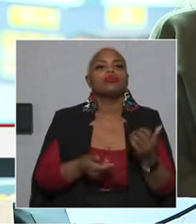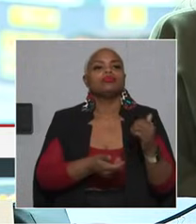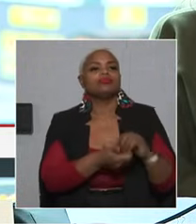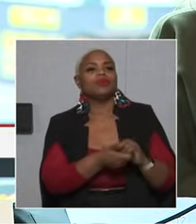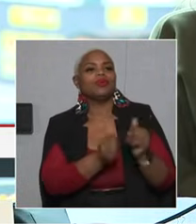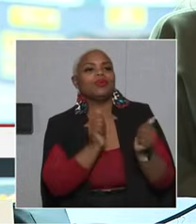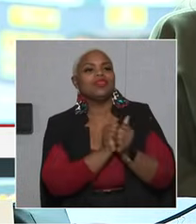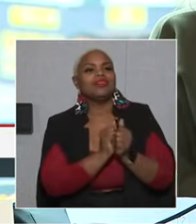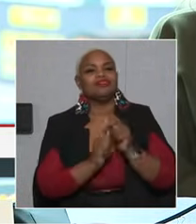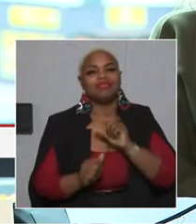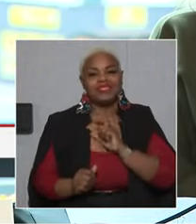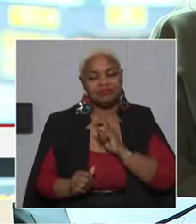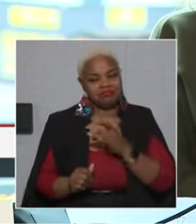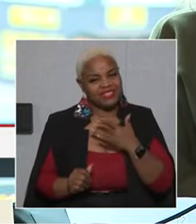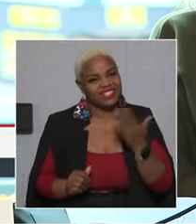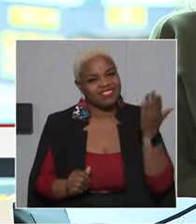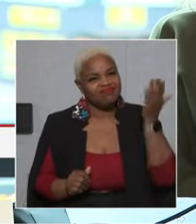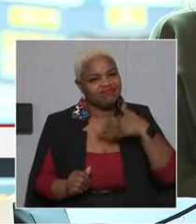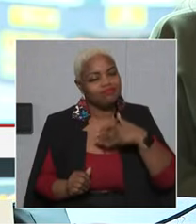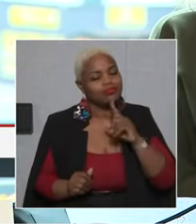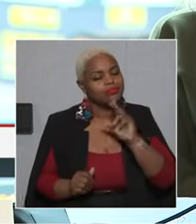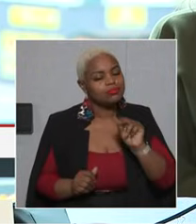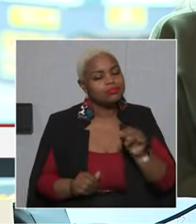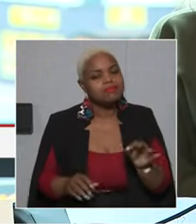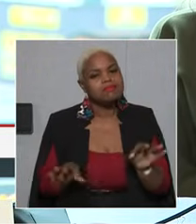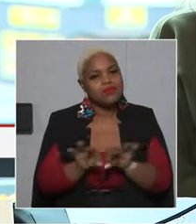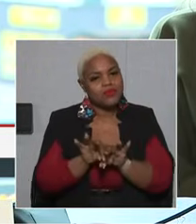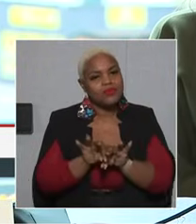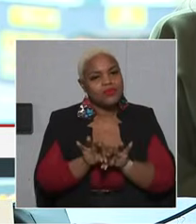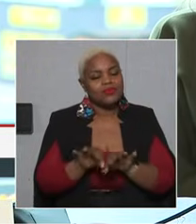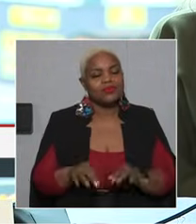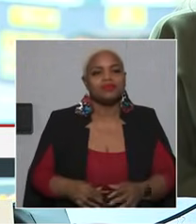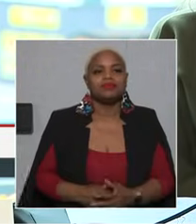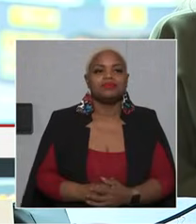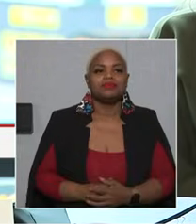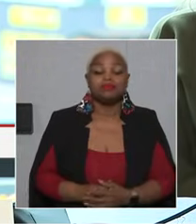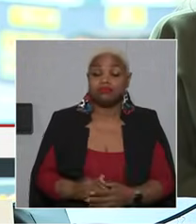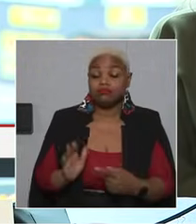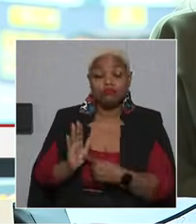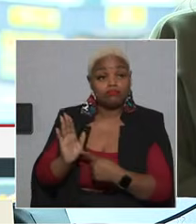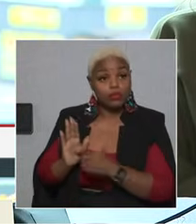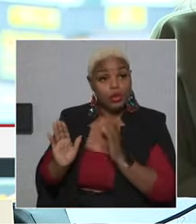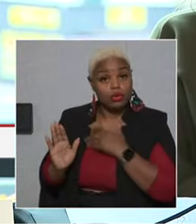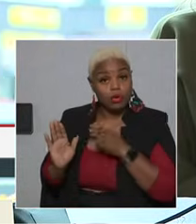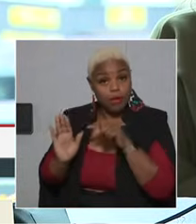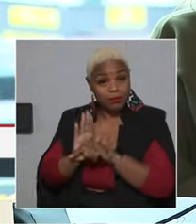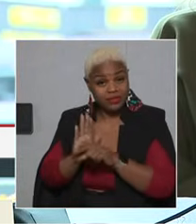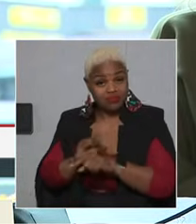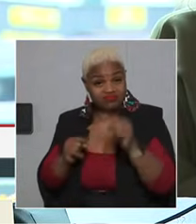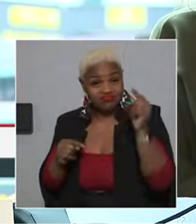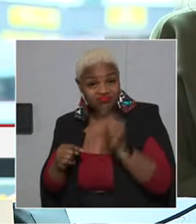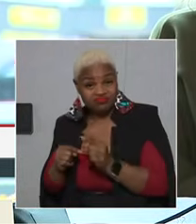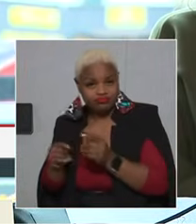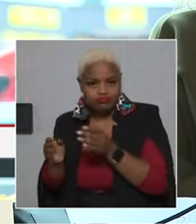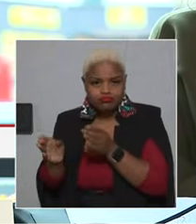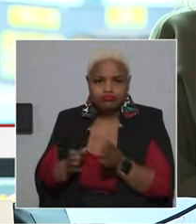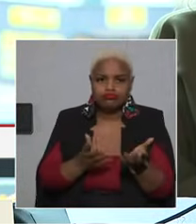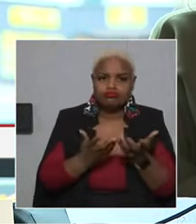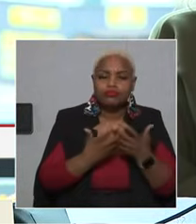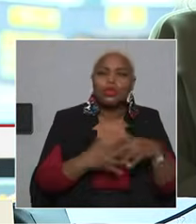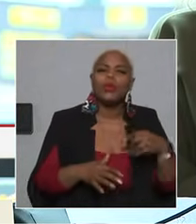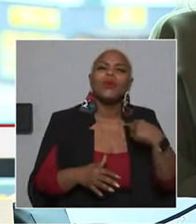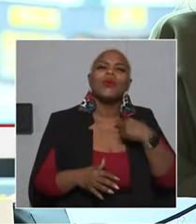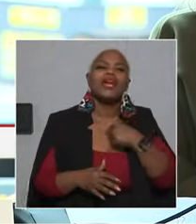Homicide Reduction Partnership Plan. And that wasn't just specific to the Metropolitan Police Department, but we brought in quality of